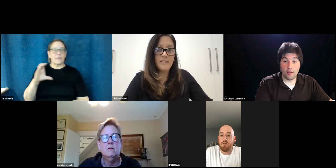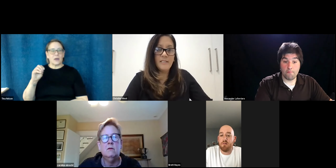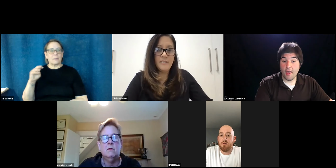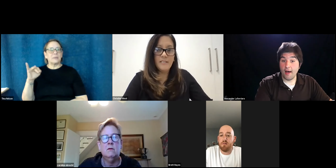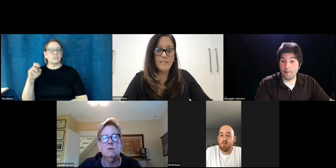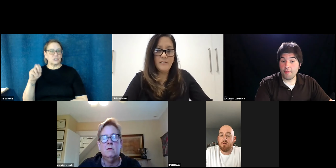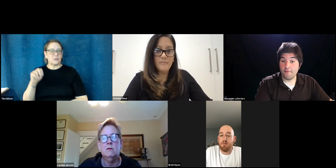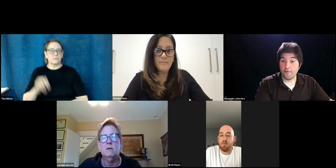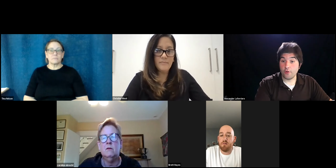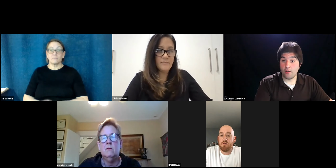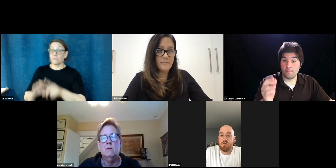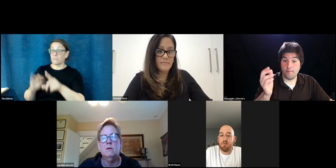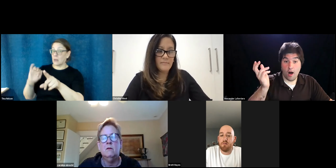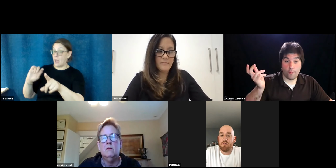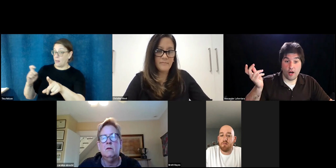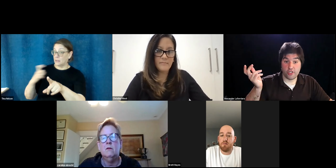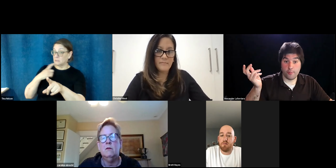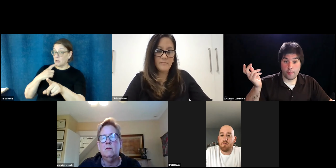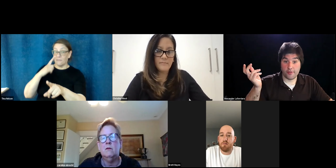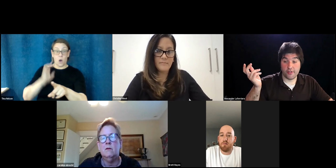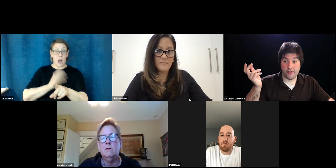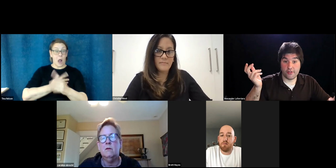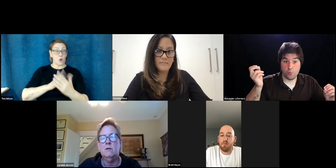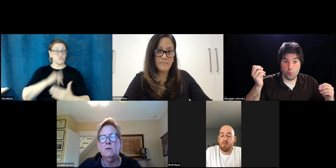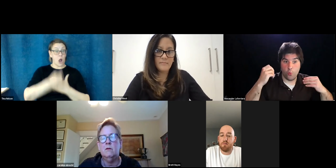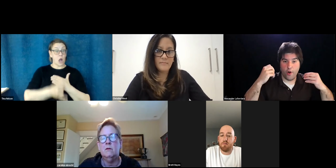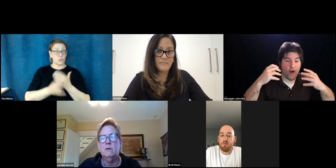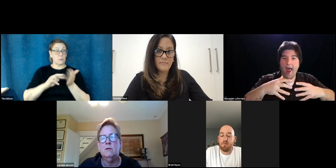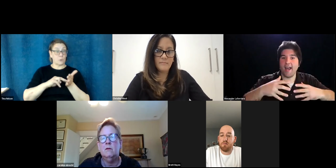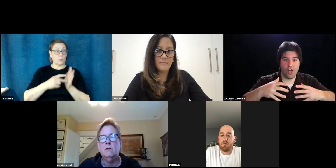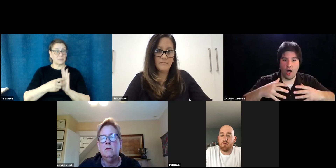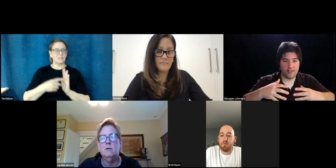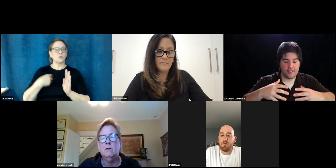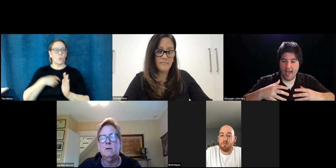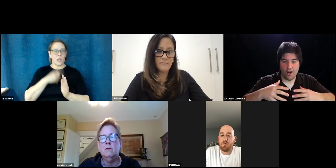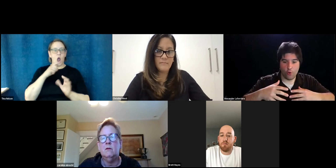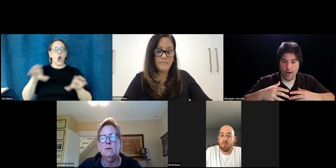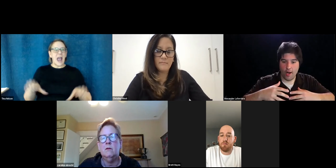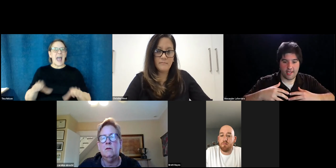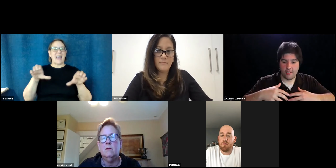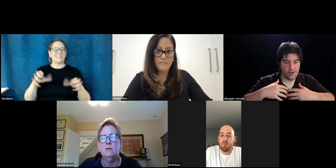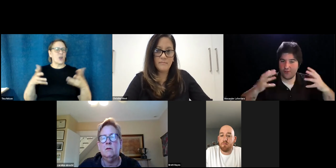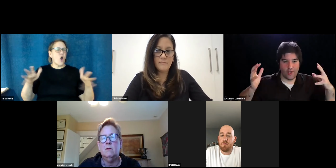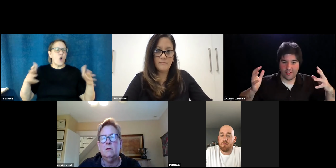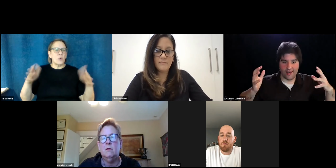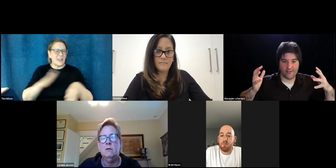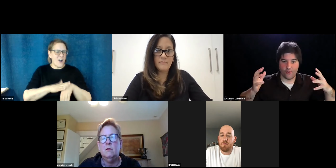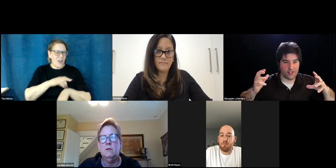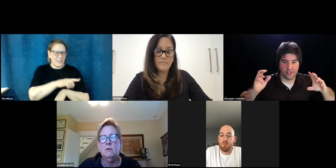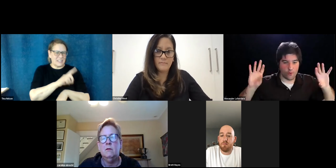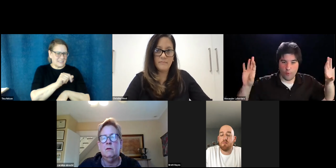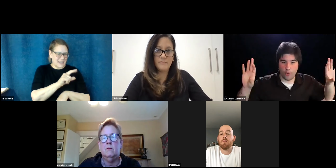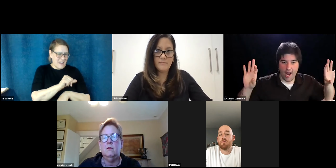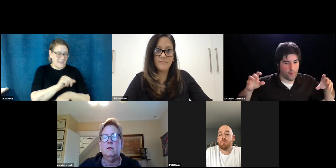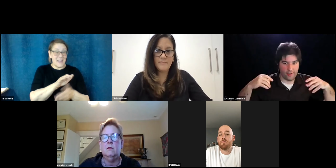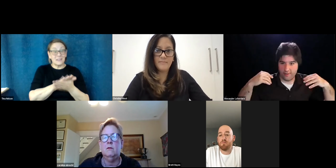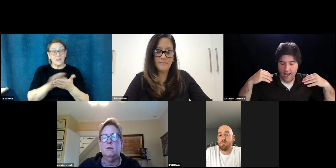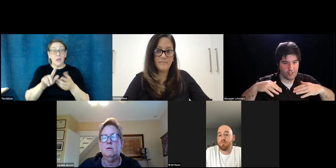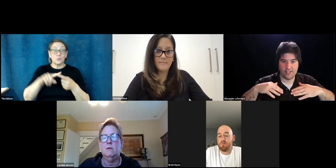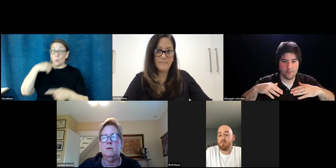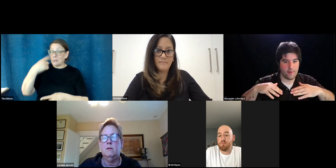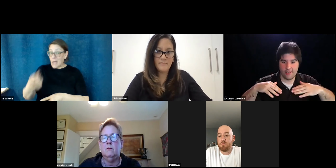Yeah. I think for our project purposes, we are acting on this data already. It's nice for us to report out,